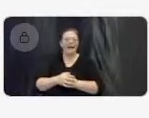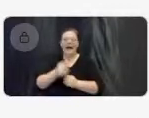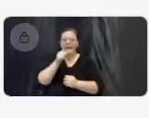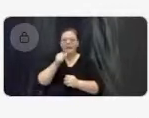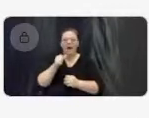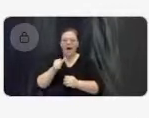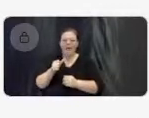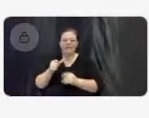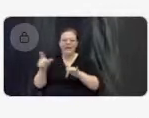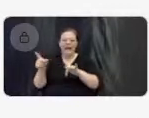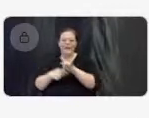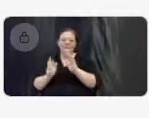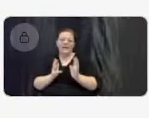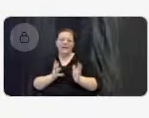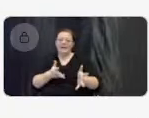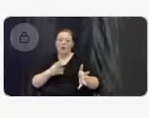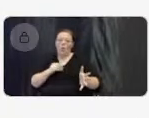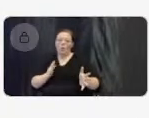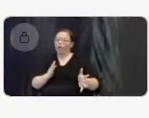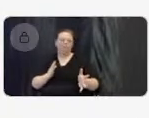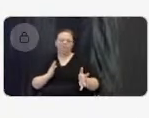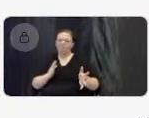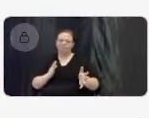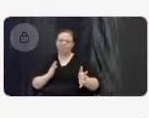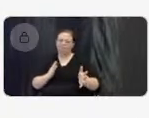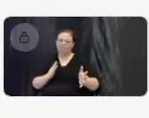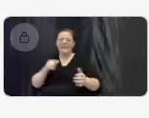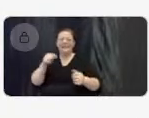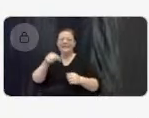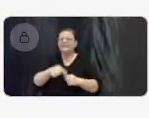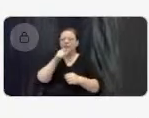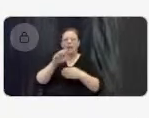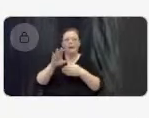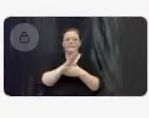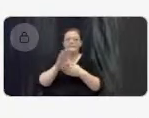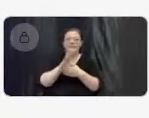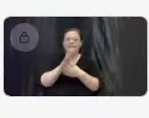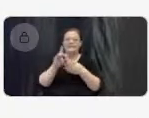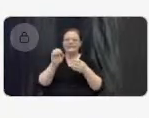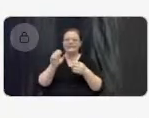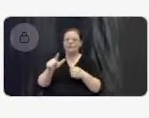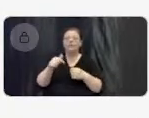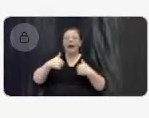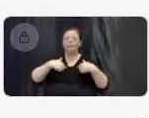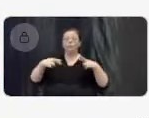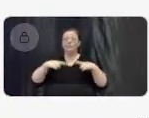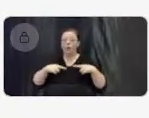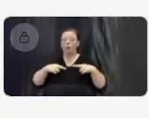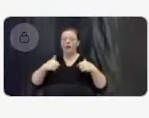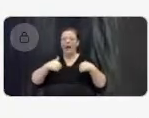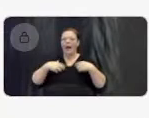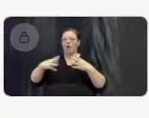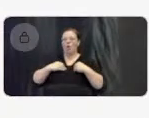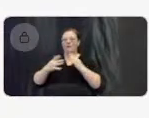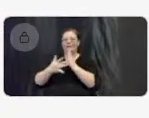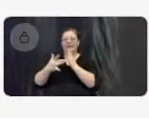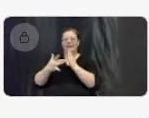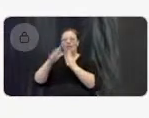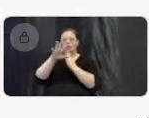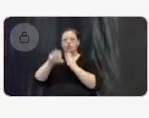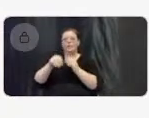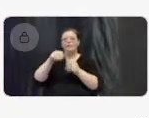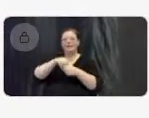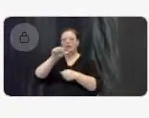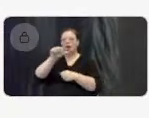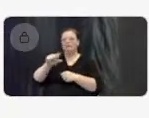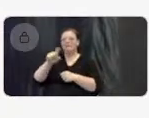absentee owner whatsoever. This is not a business deal. I am retired. I own a technology company in Austin, Texas.